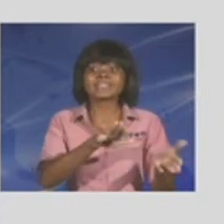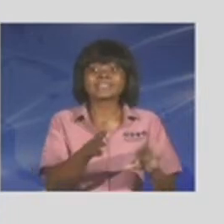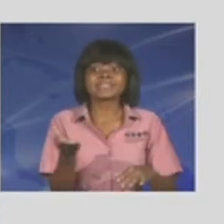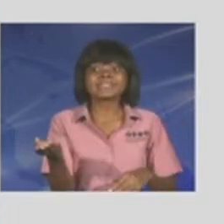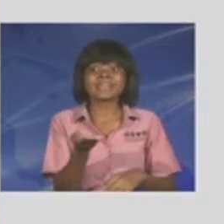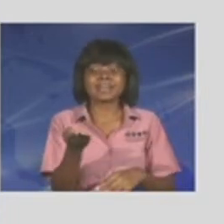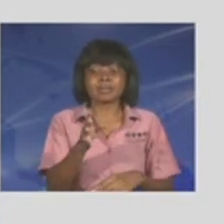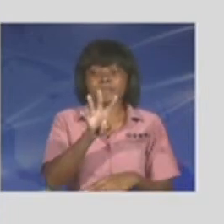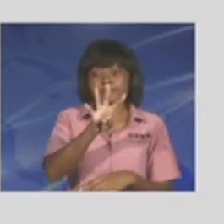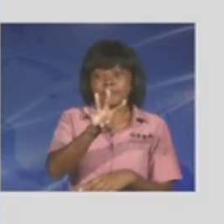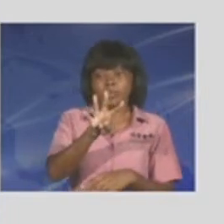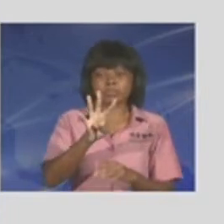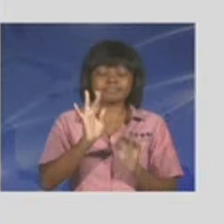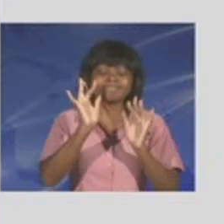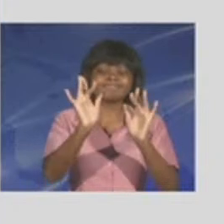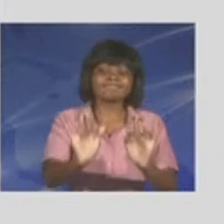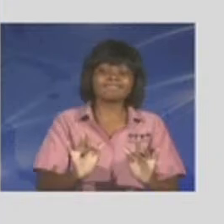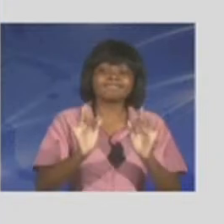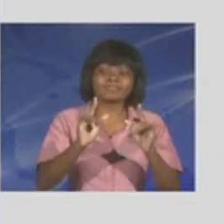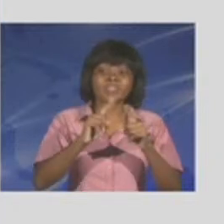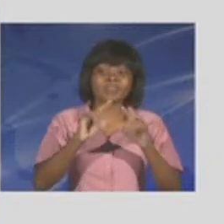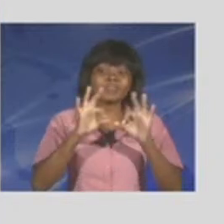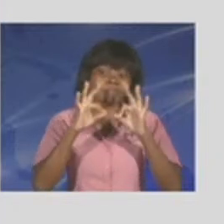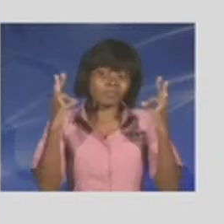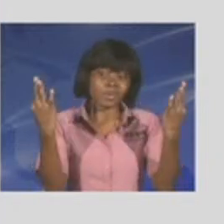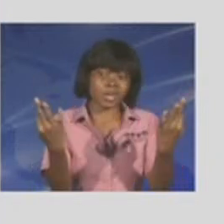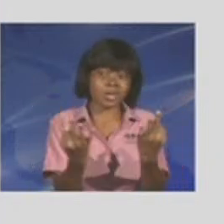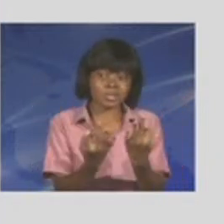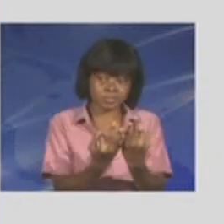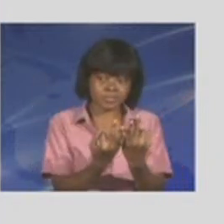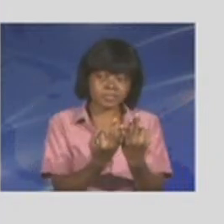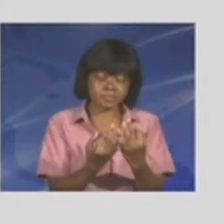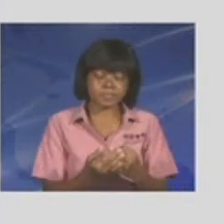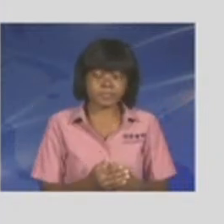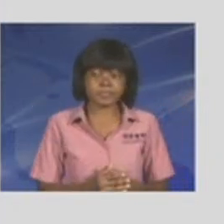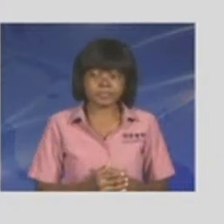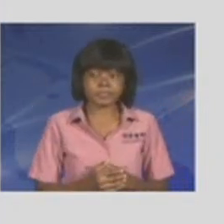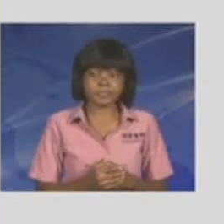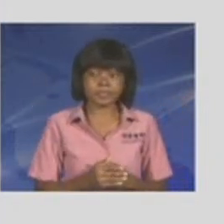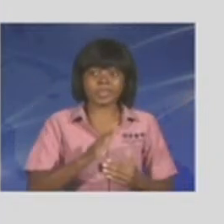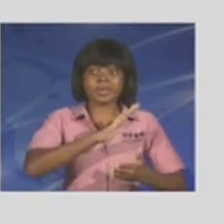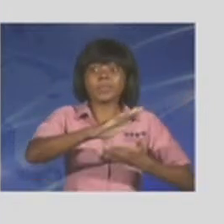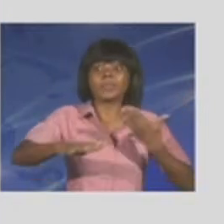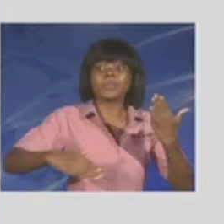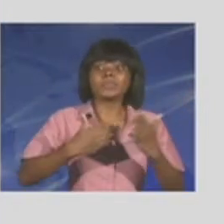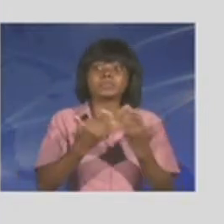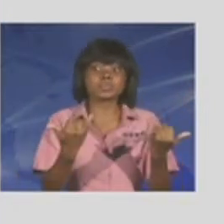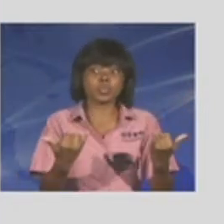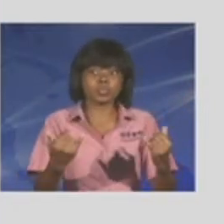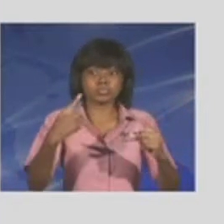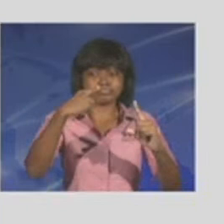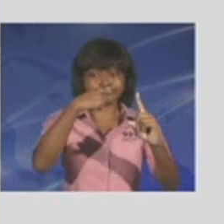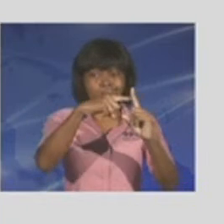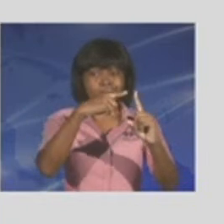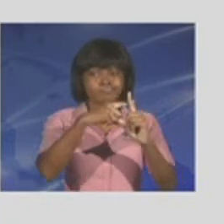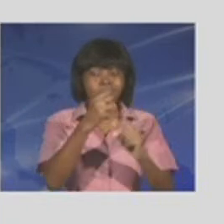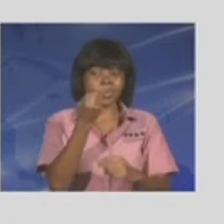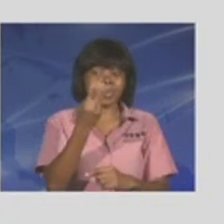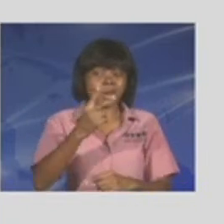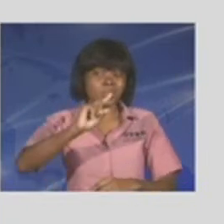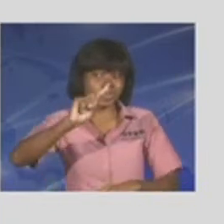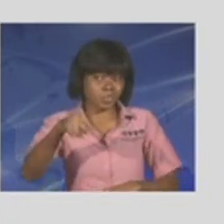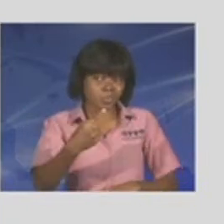4. Condolences to the families of all of those persons. The total active positives now stand at